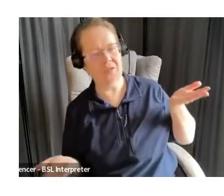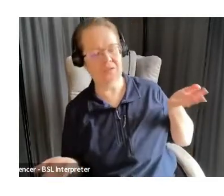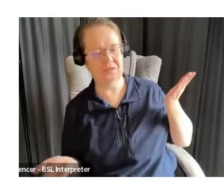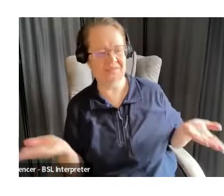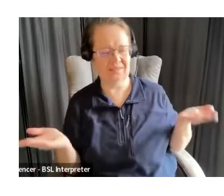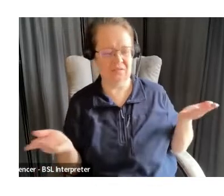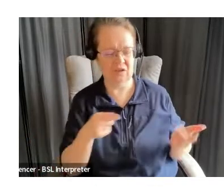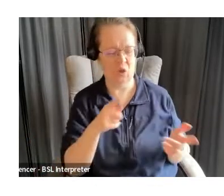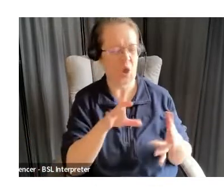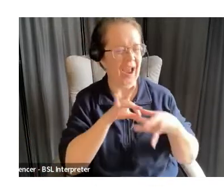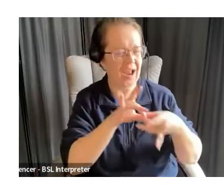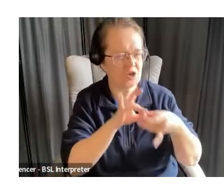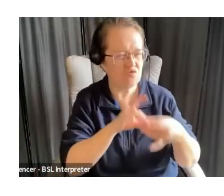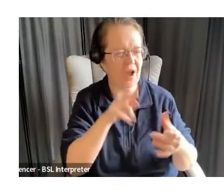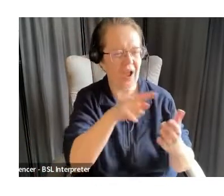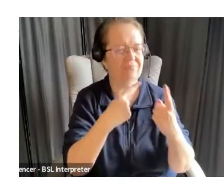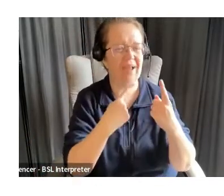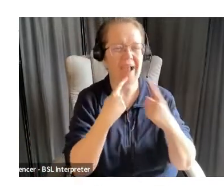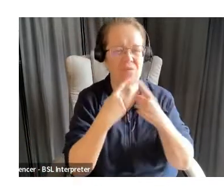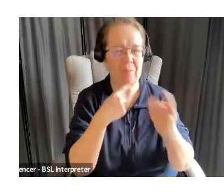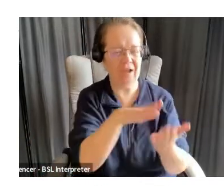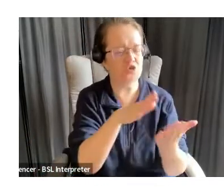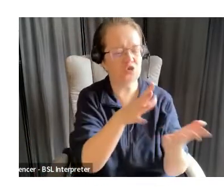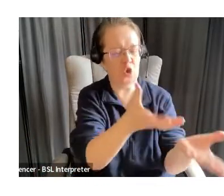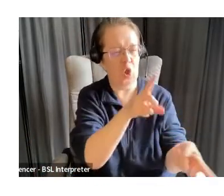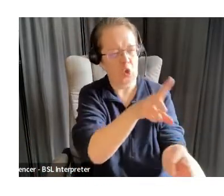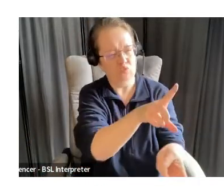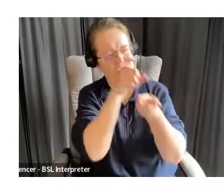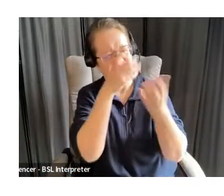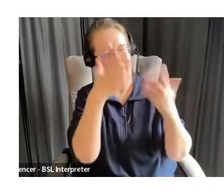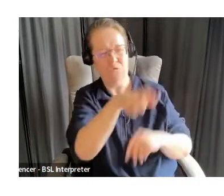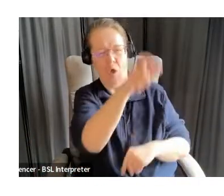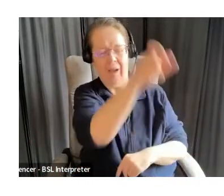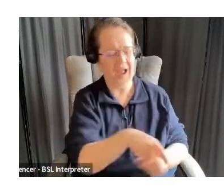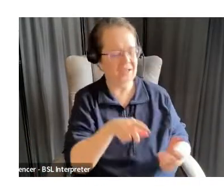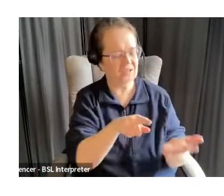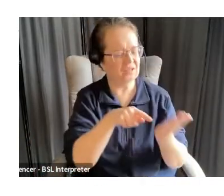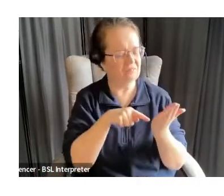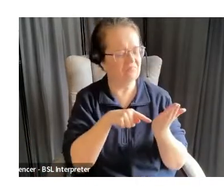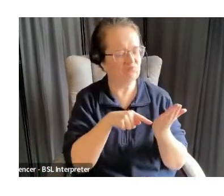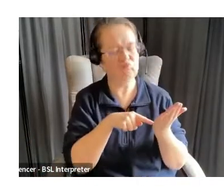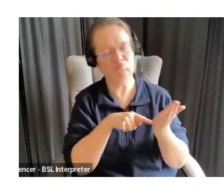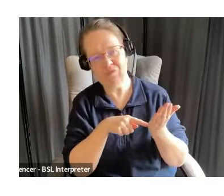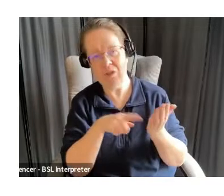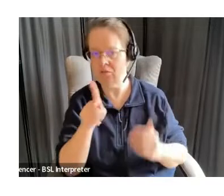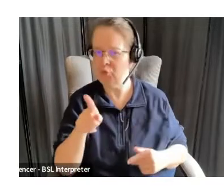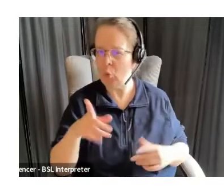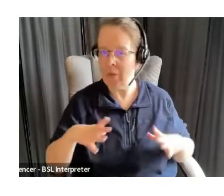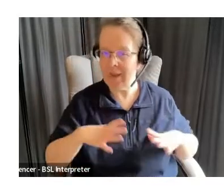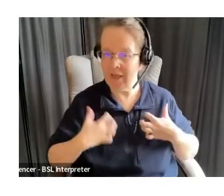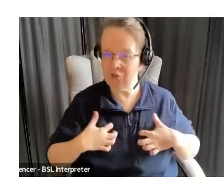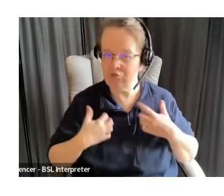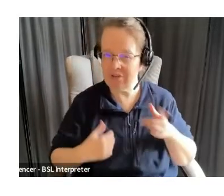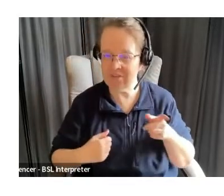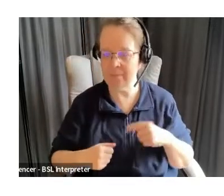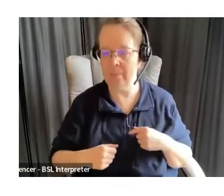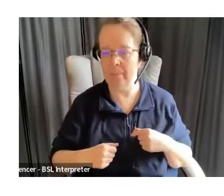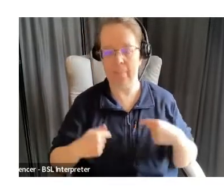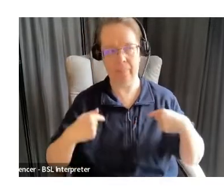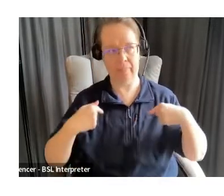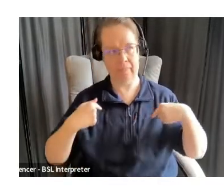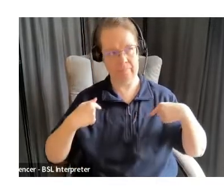the information they receive from a candidate. So that's interesting, right? So we have